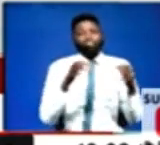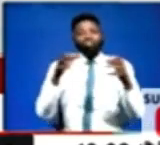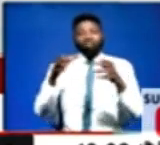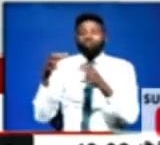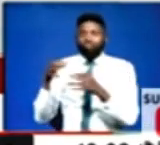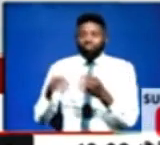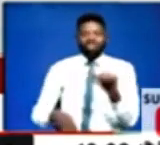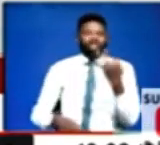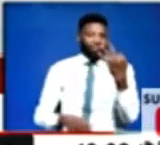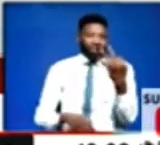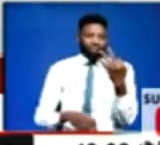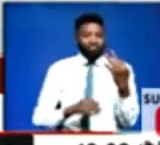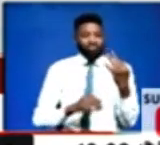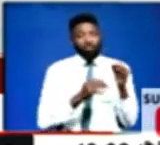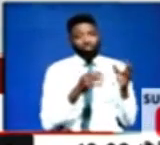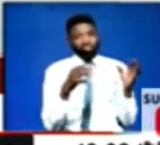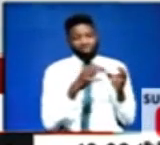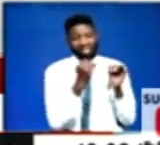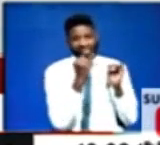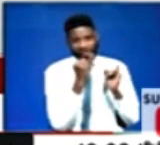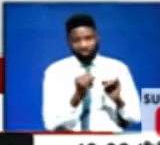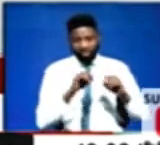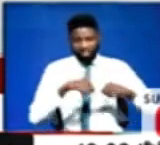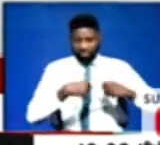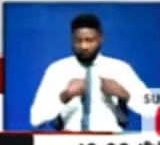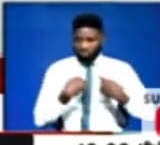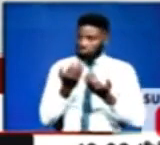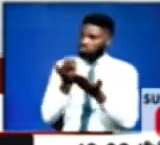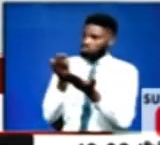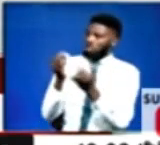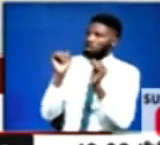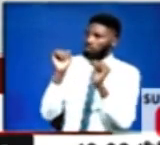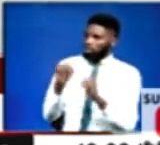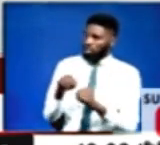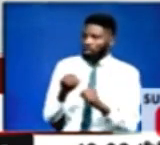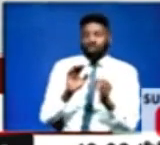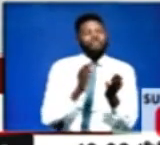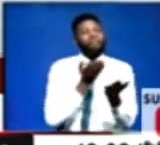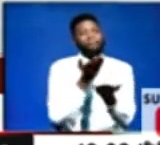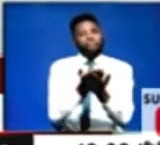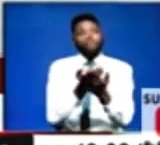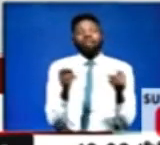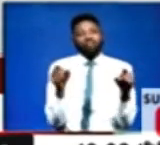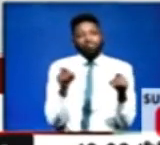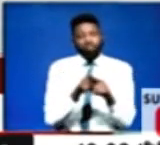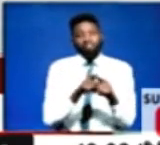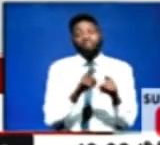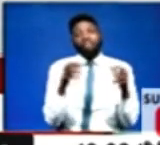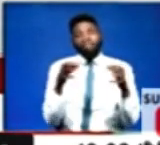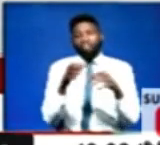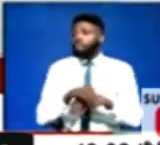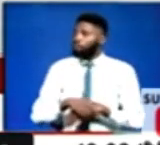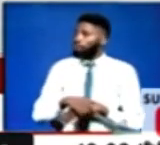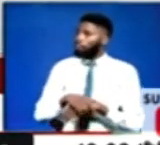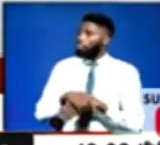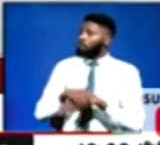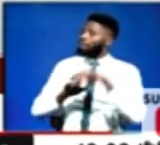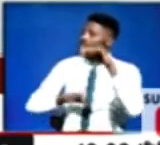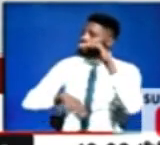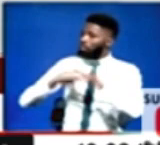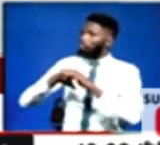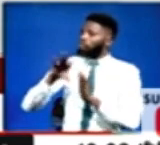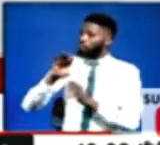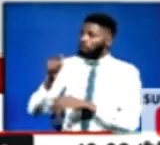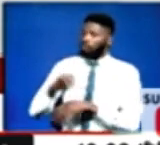be individuals like myself and yourself, and you can apply. And the second, so maximum of 50,000. I will give you